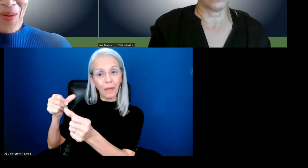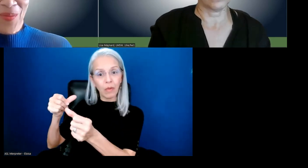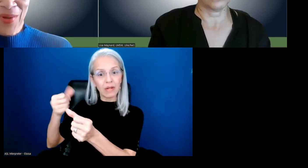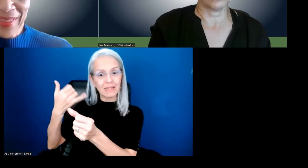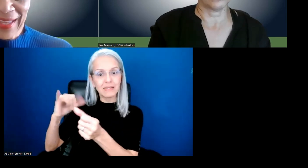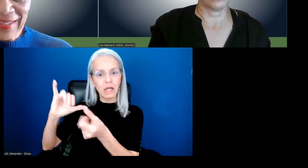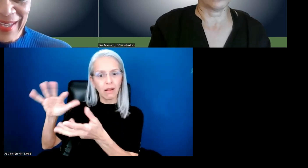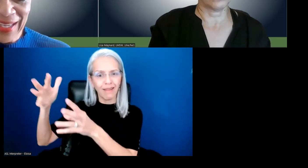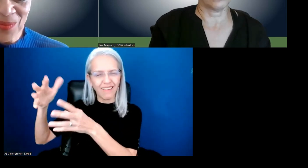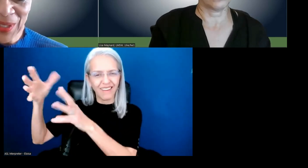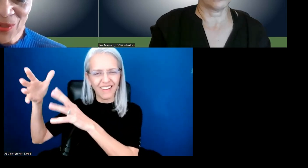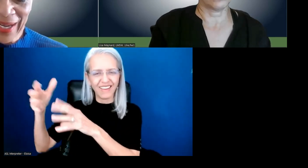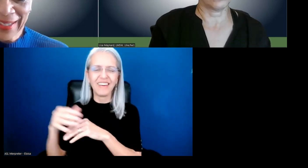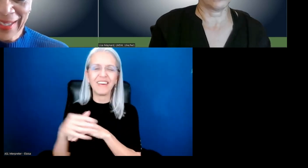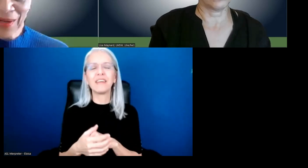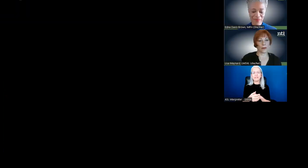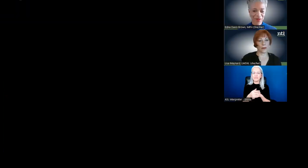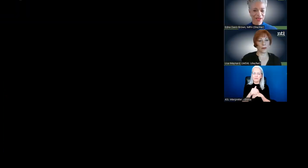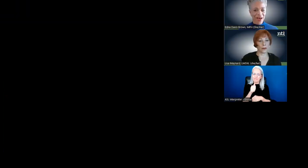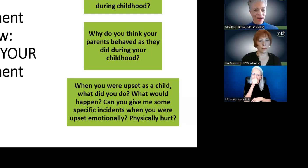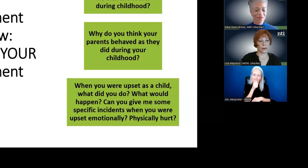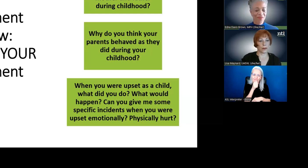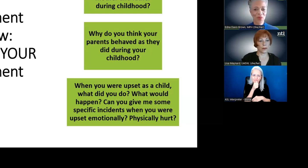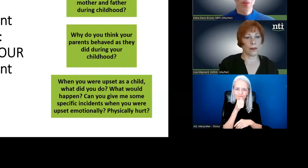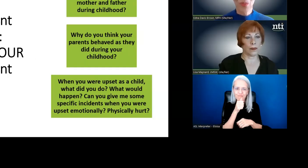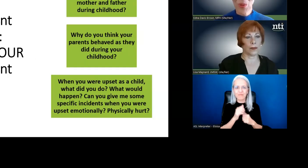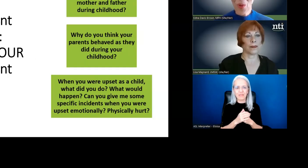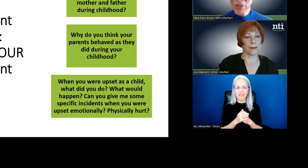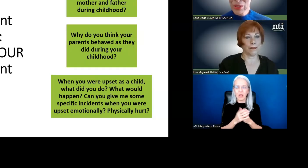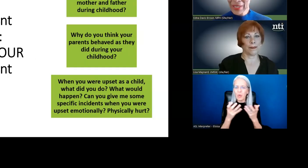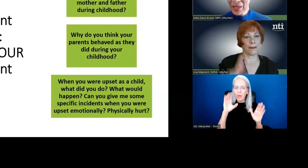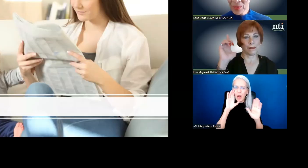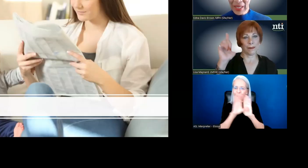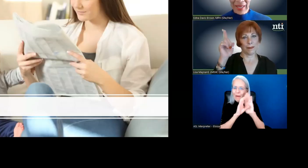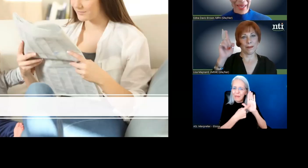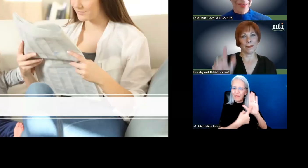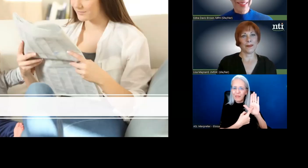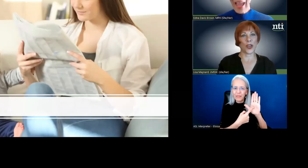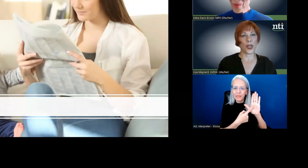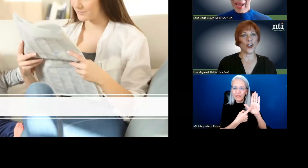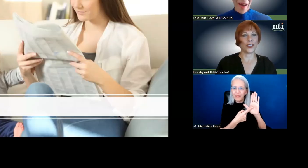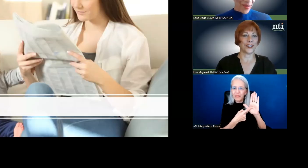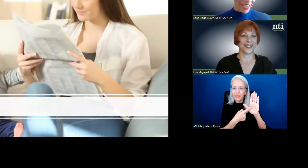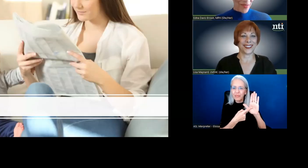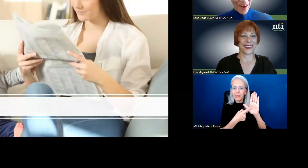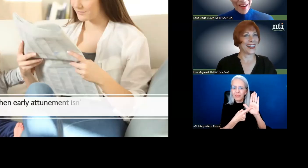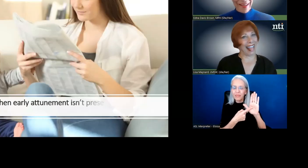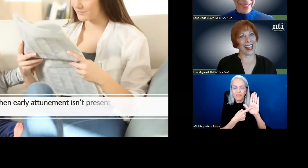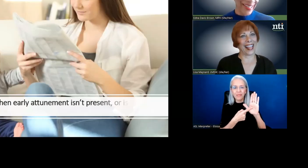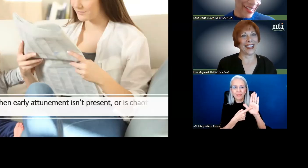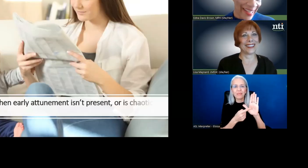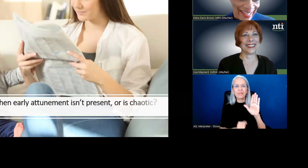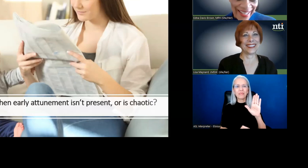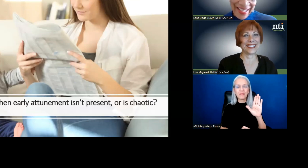So bear with us as we try to get up a photo we want you to take a peek at.